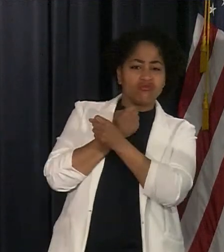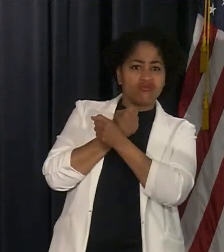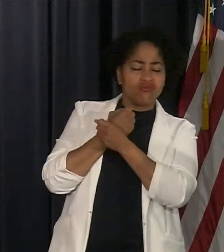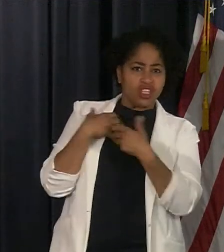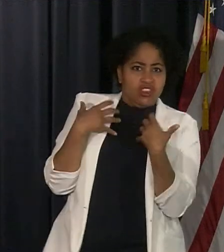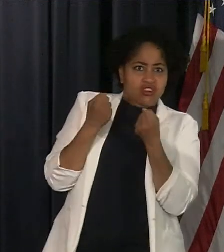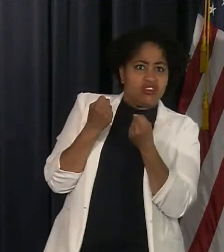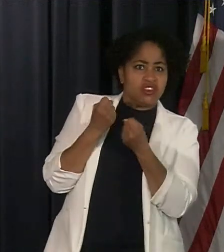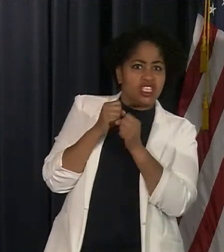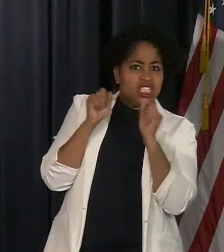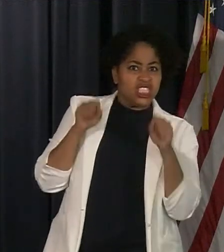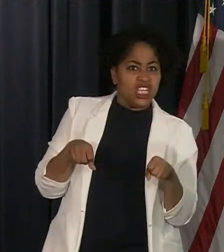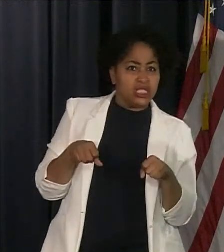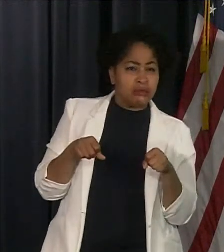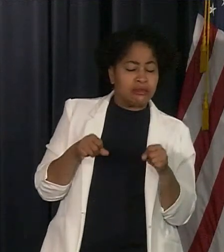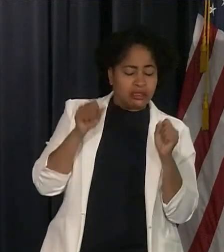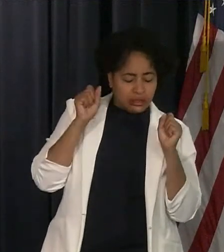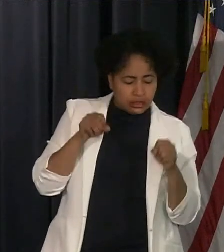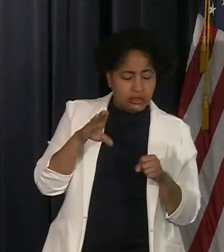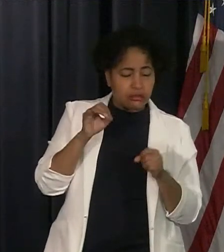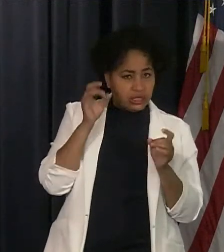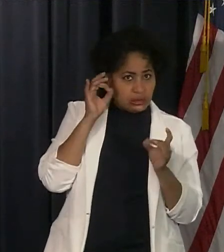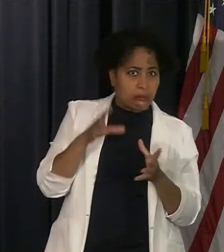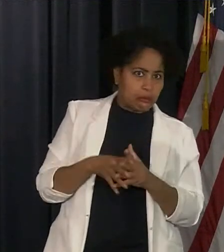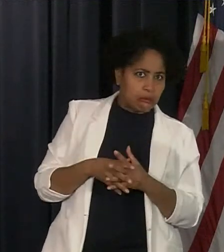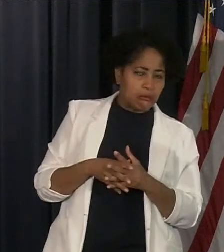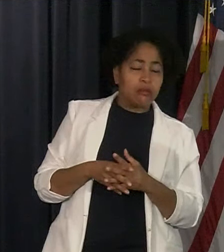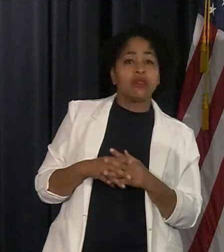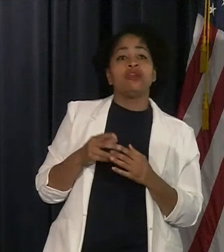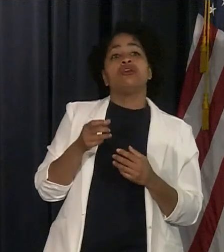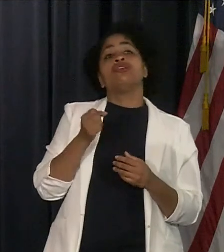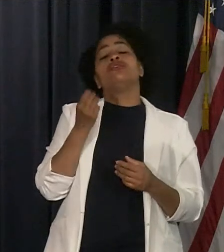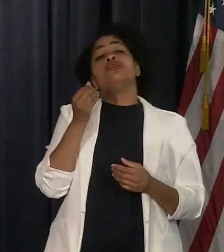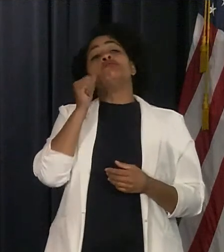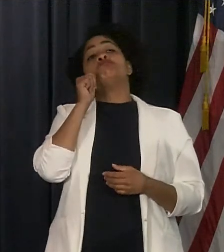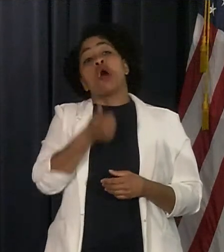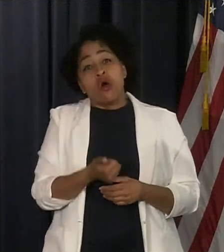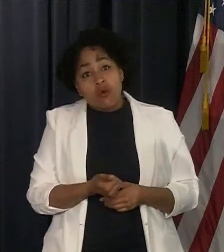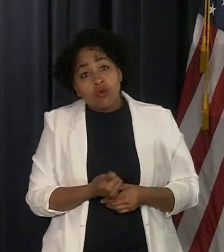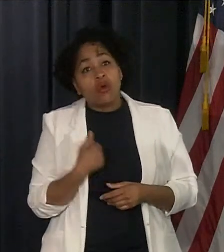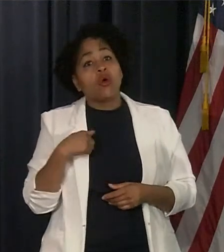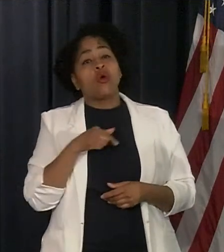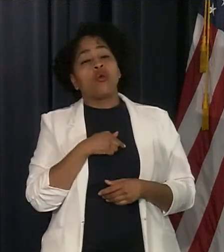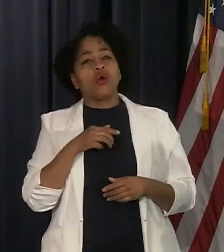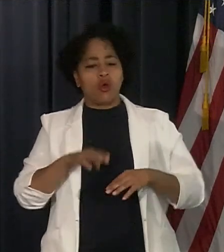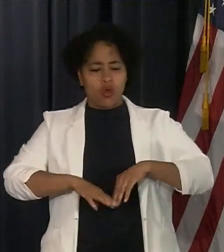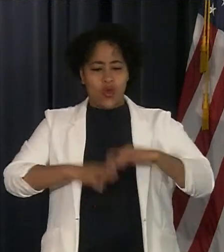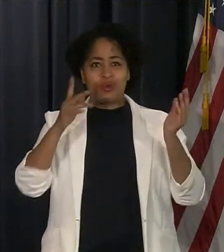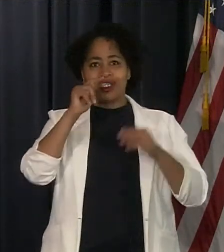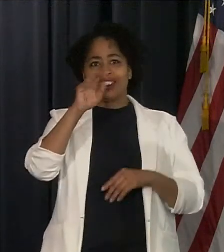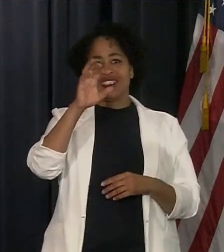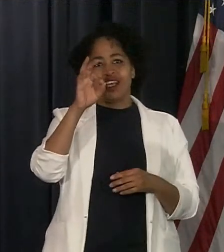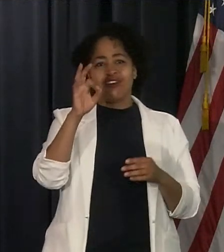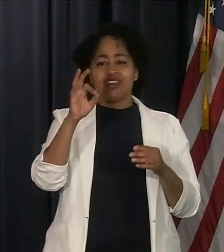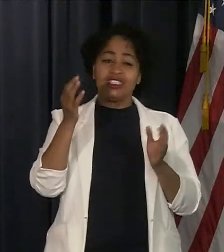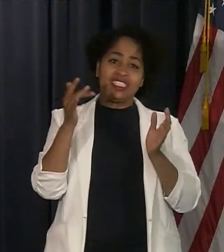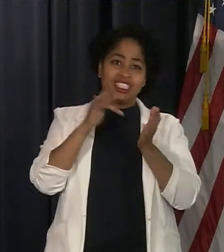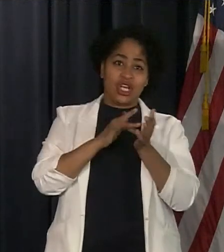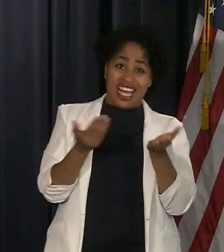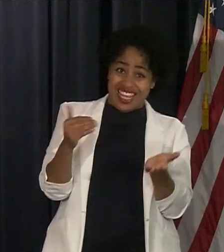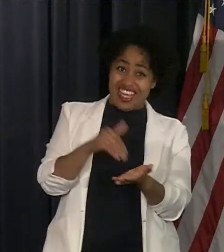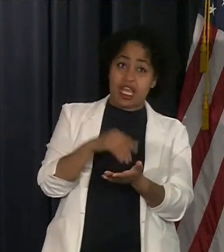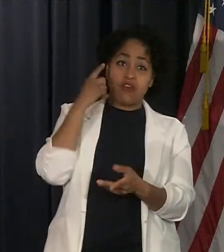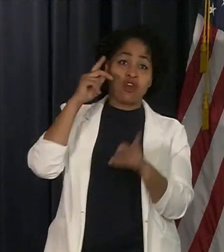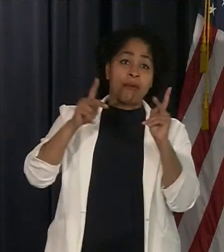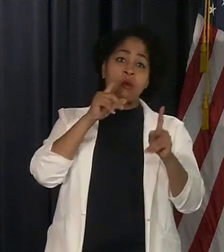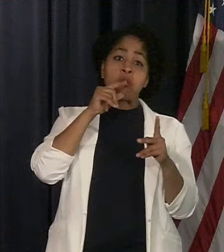be tragic. So, tomorrow, we are reopening the TCF Center for folks